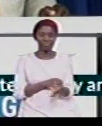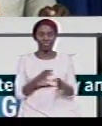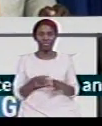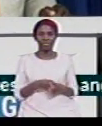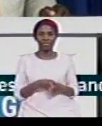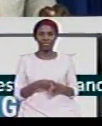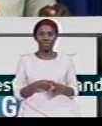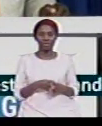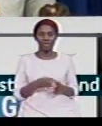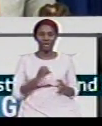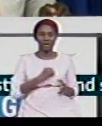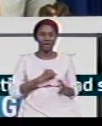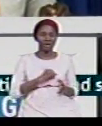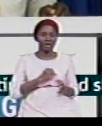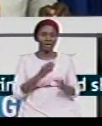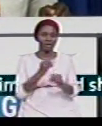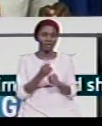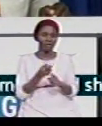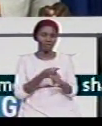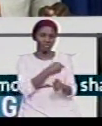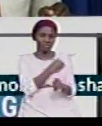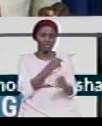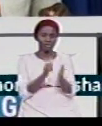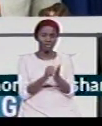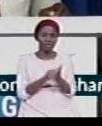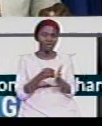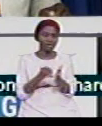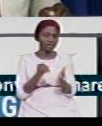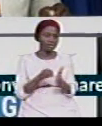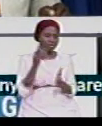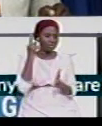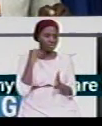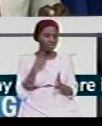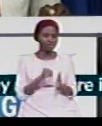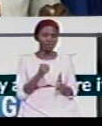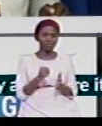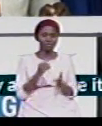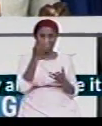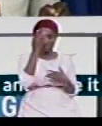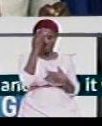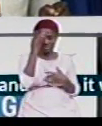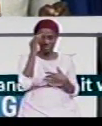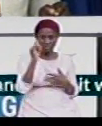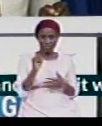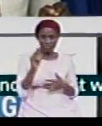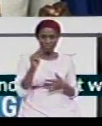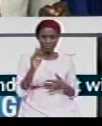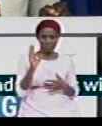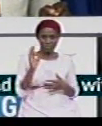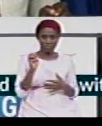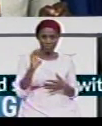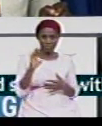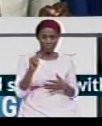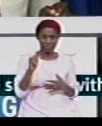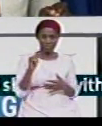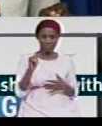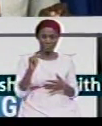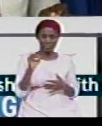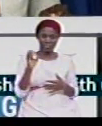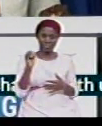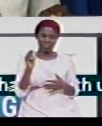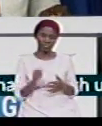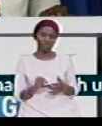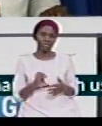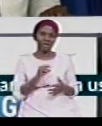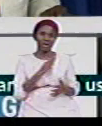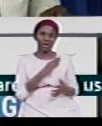infection. But I received my miracle in one of the GCK with KUMUYI. I want to return all glory to God. Indeed,